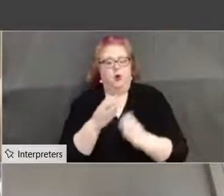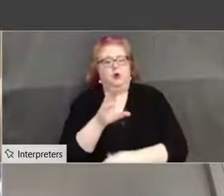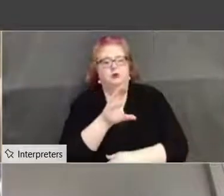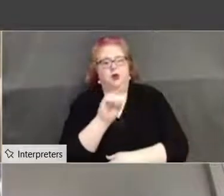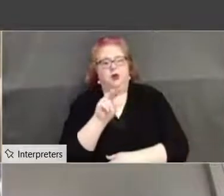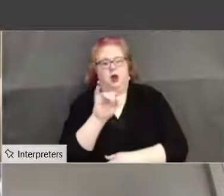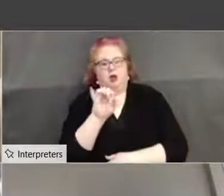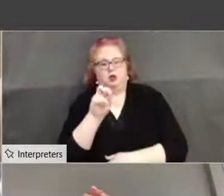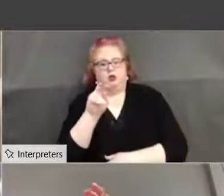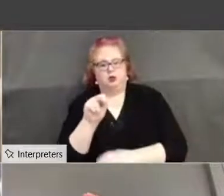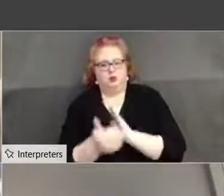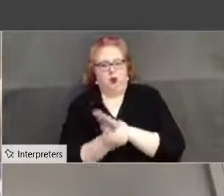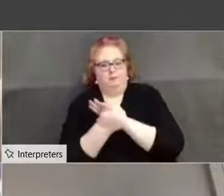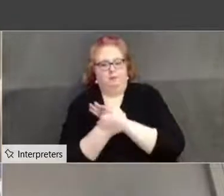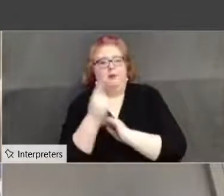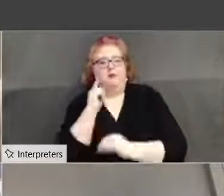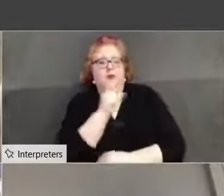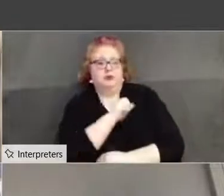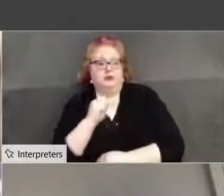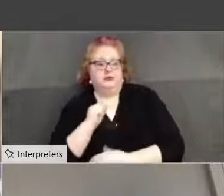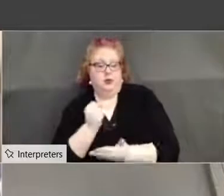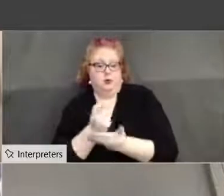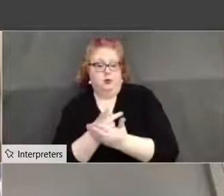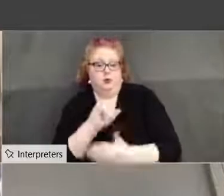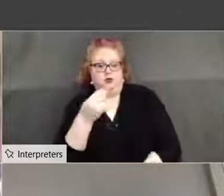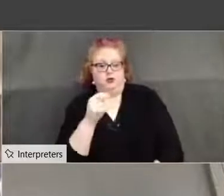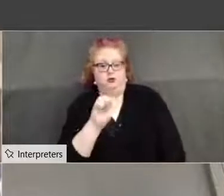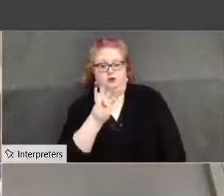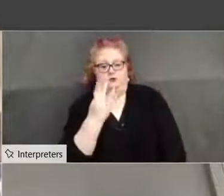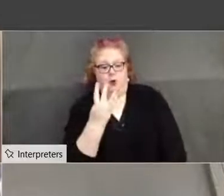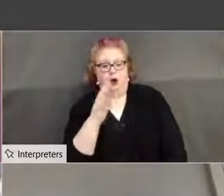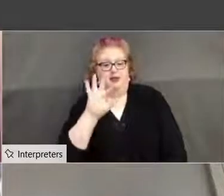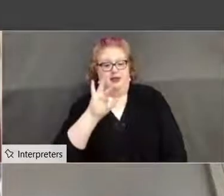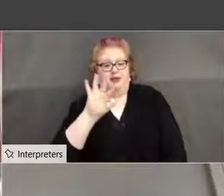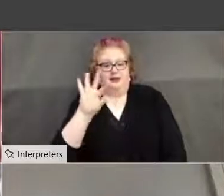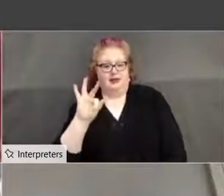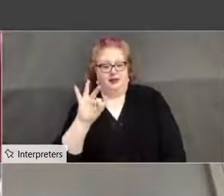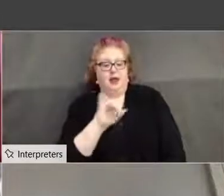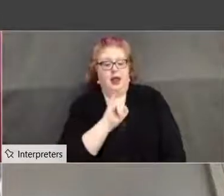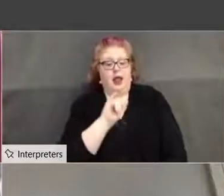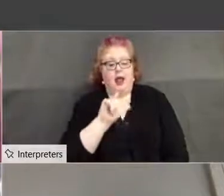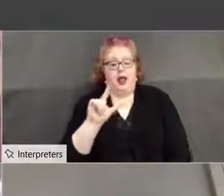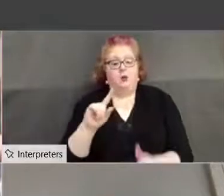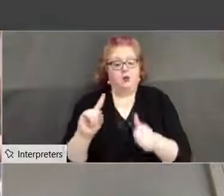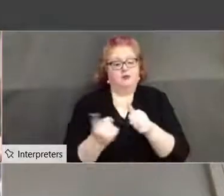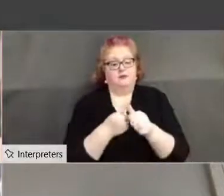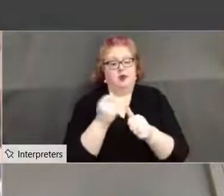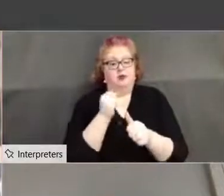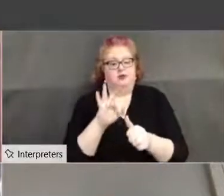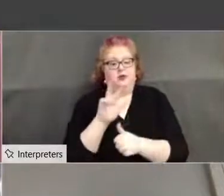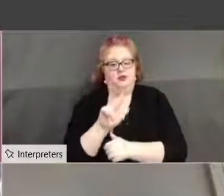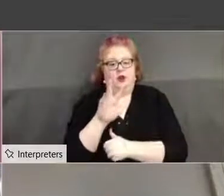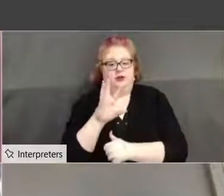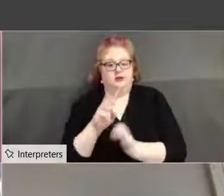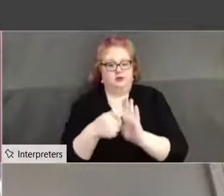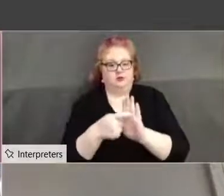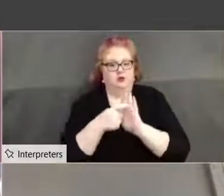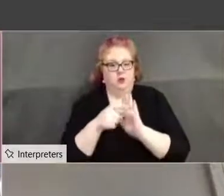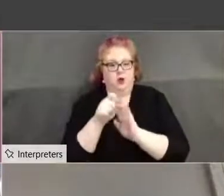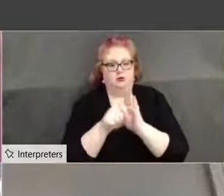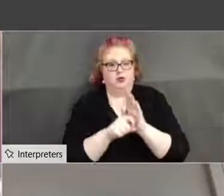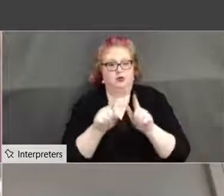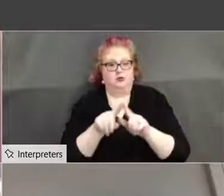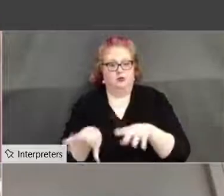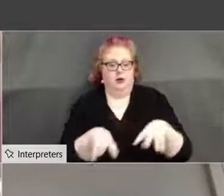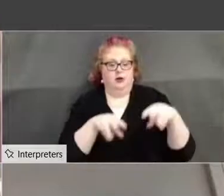approval on June 4th, 1919. And whereas Illinois became the first of 36 required states to adopt the amendment, with